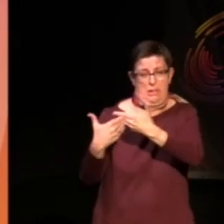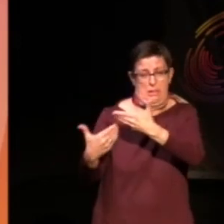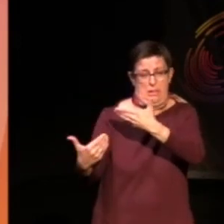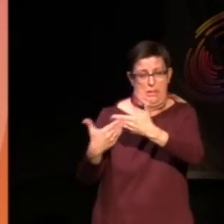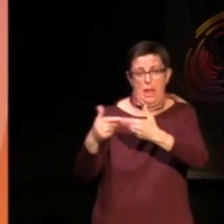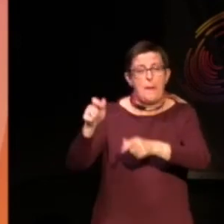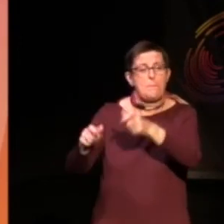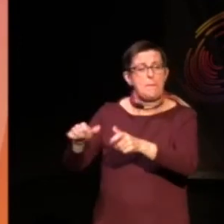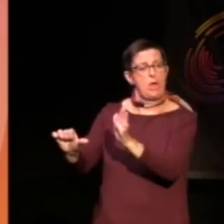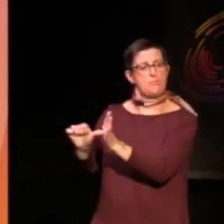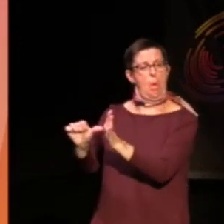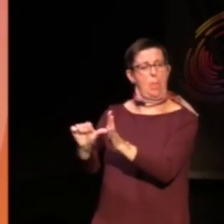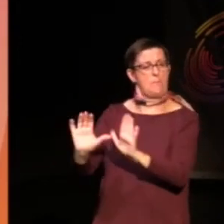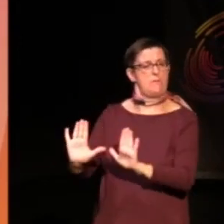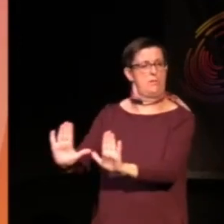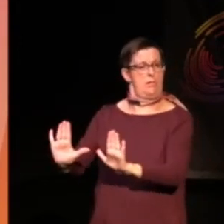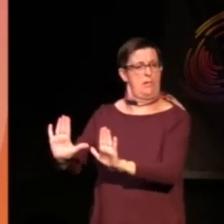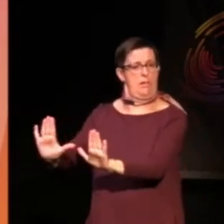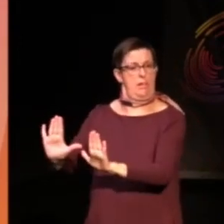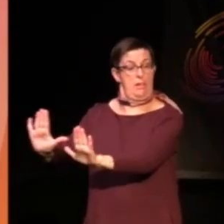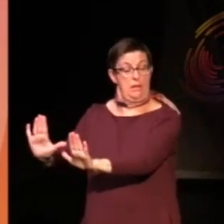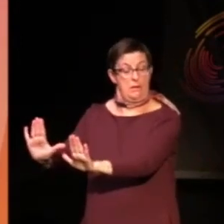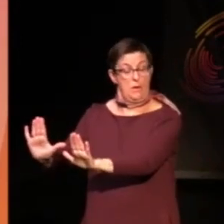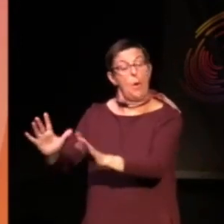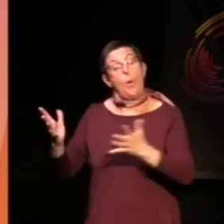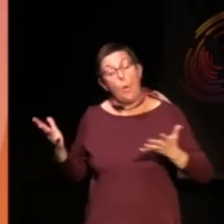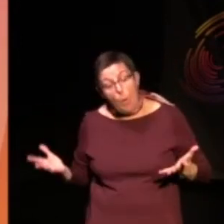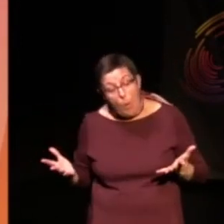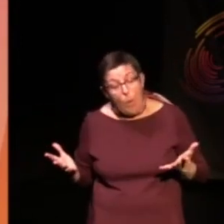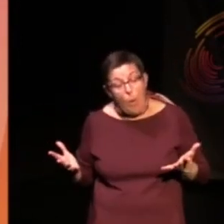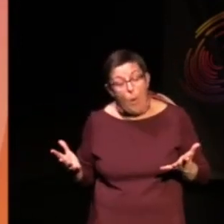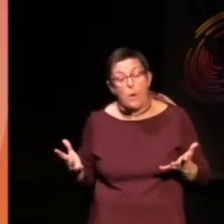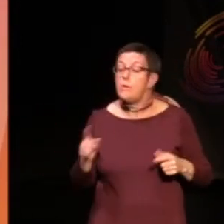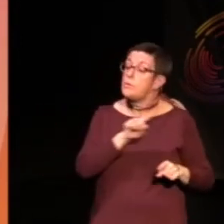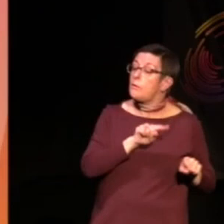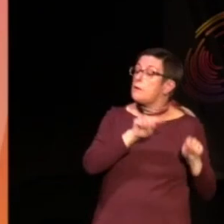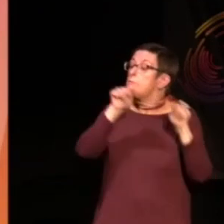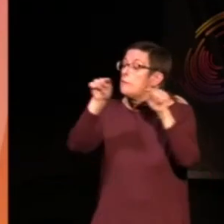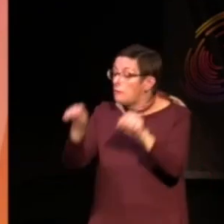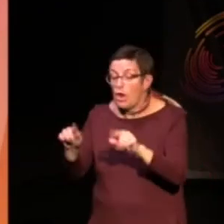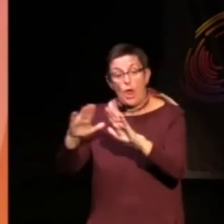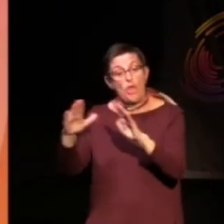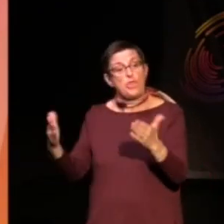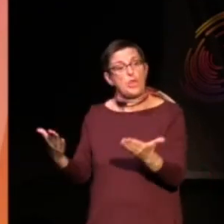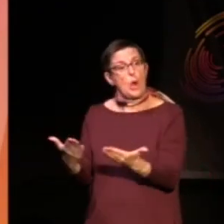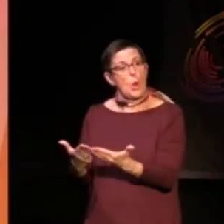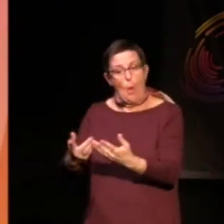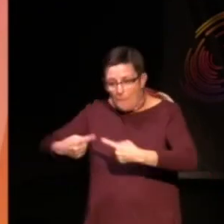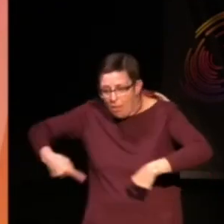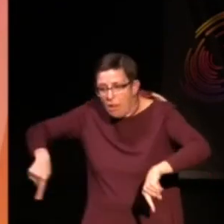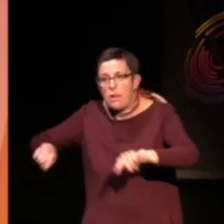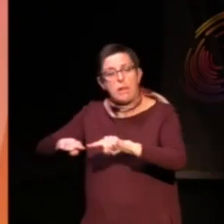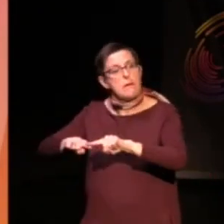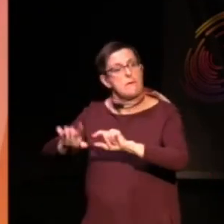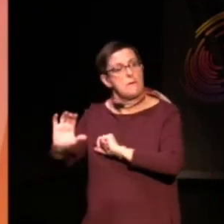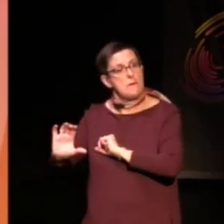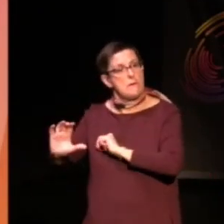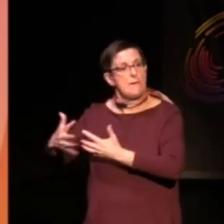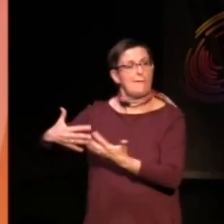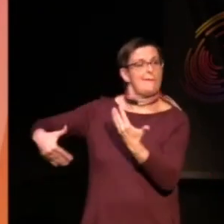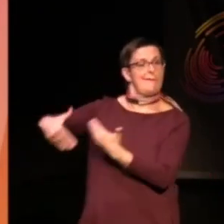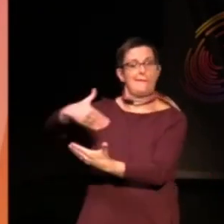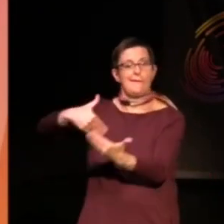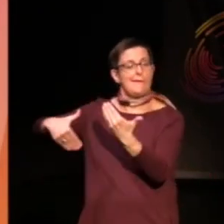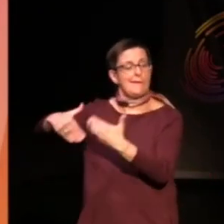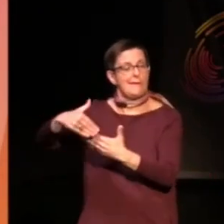people's problems at bay, or you can instead go and be part of the global elite, of a global elite. Those are